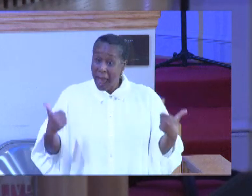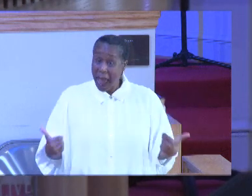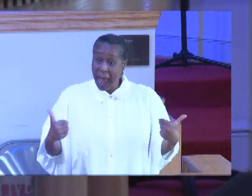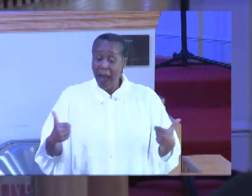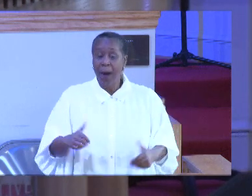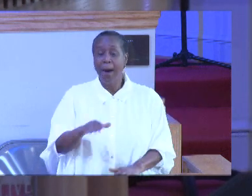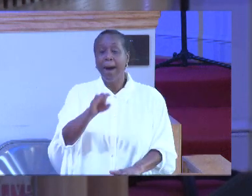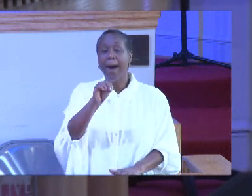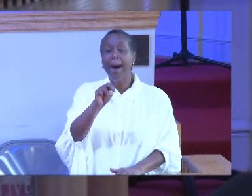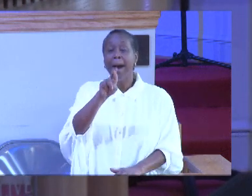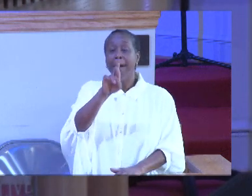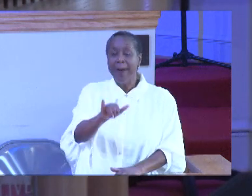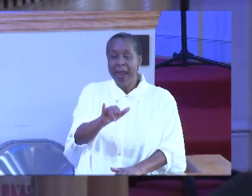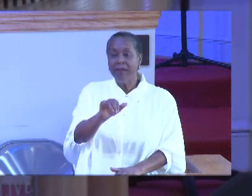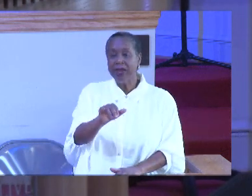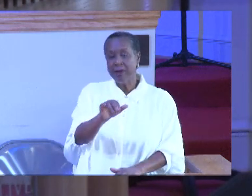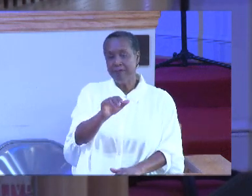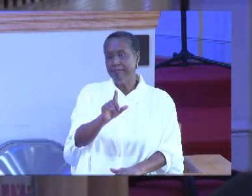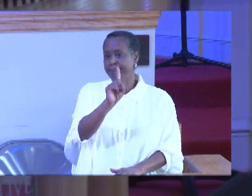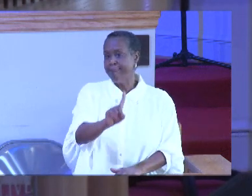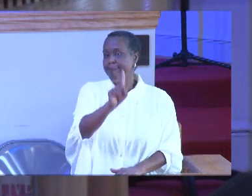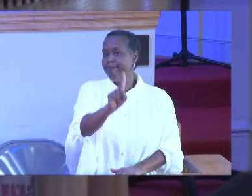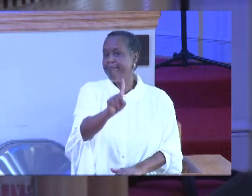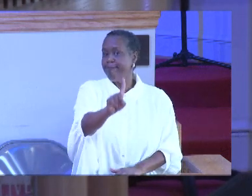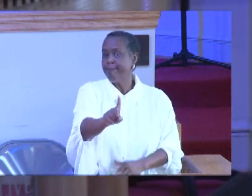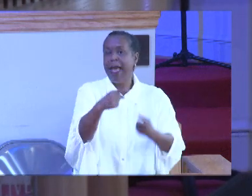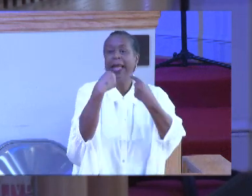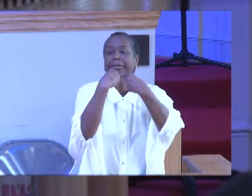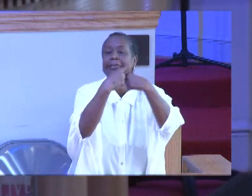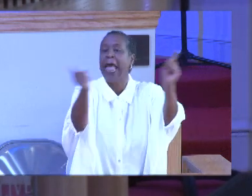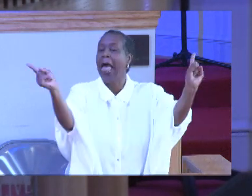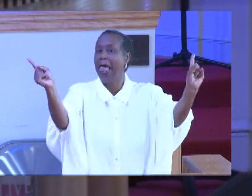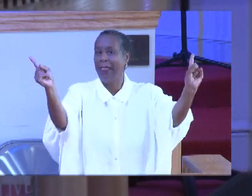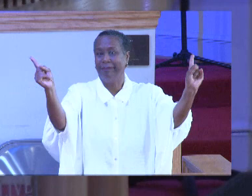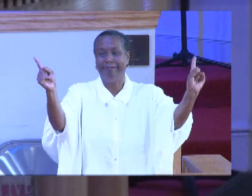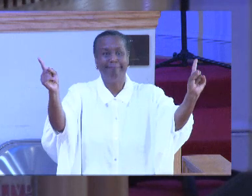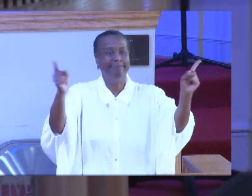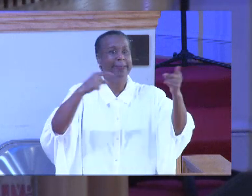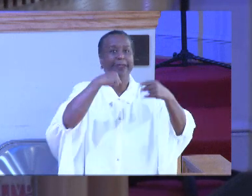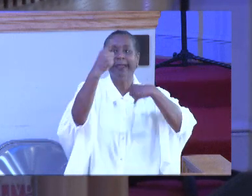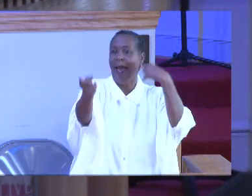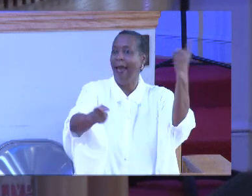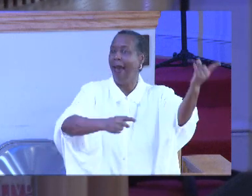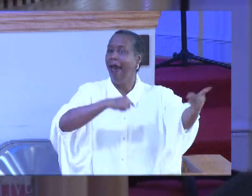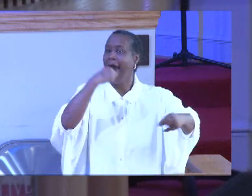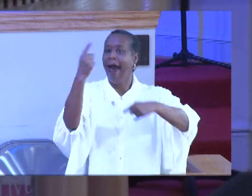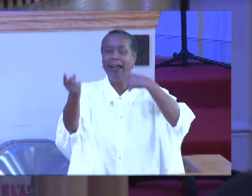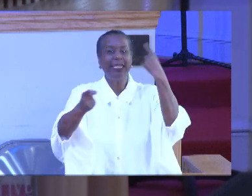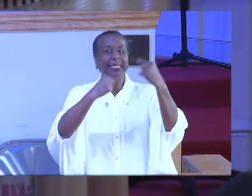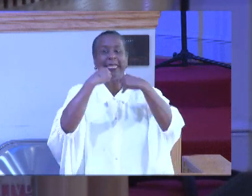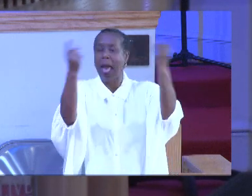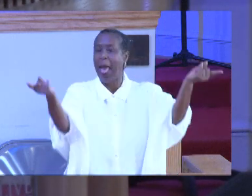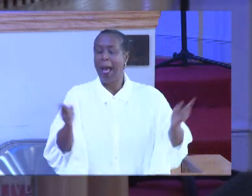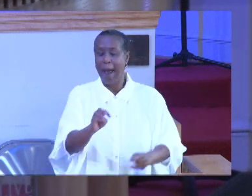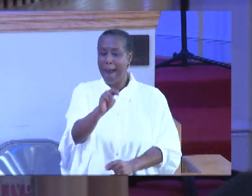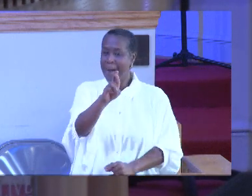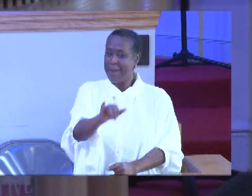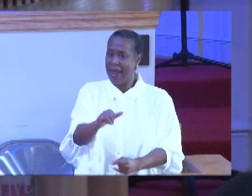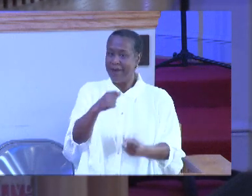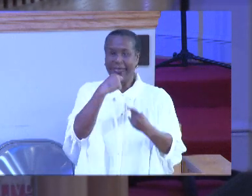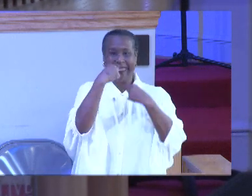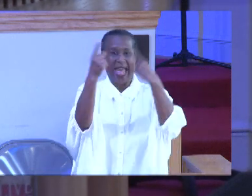she goes and tells the boys, as the first preacher of